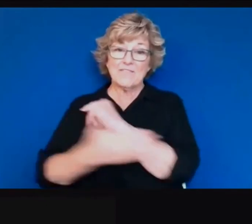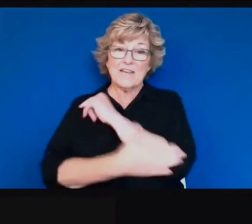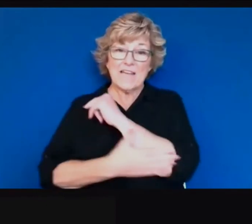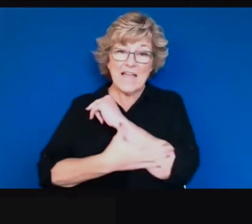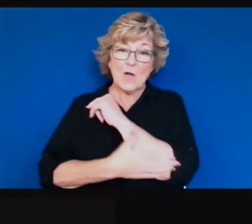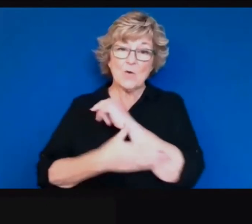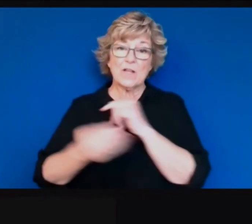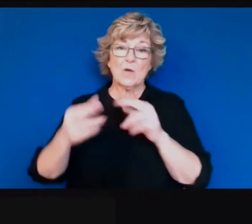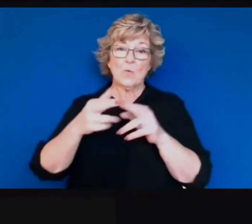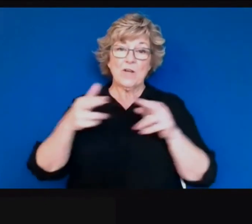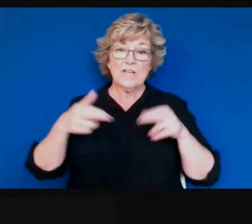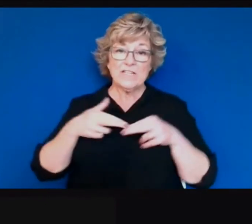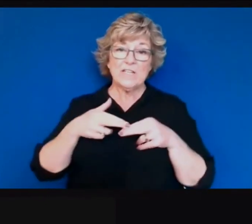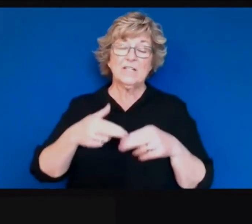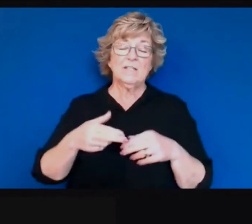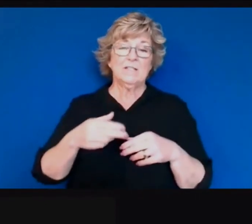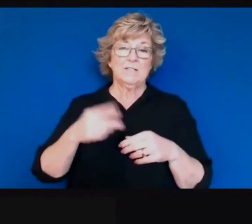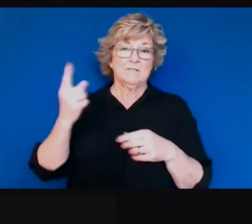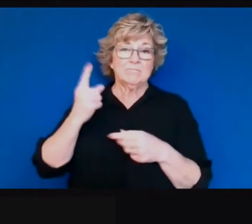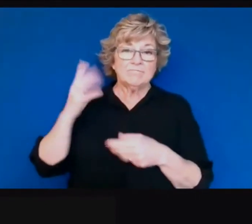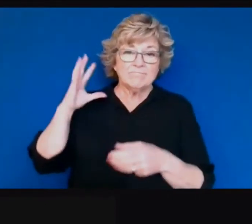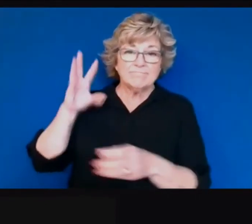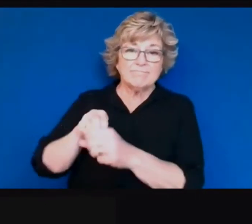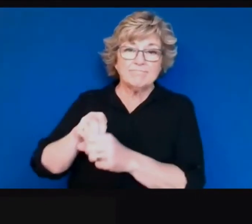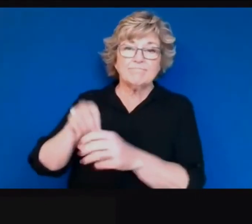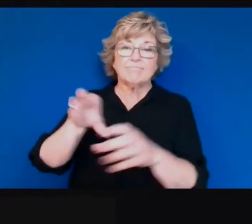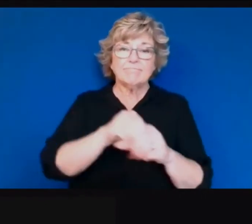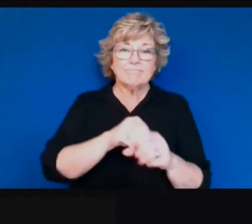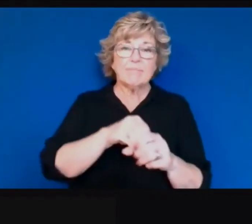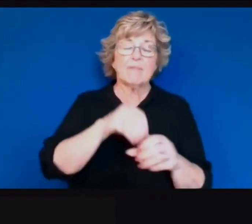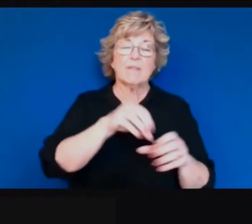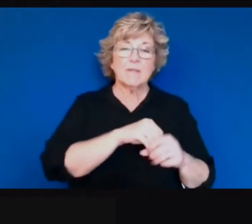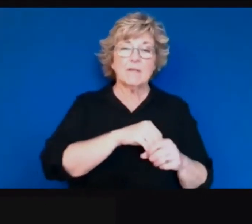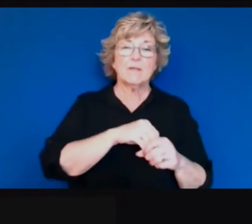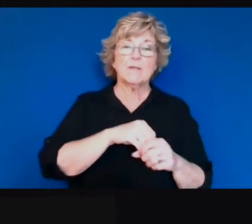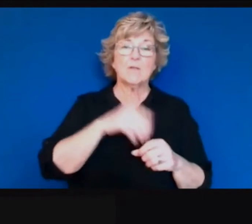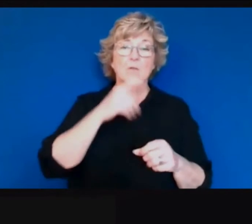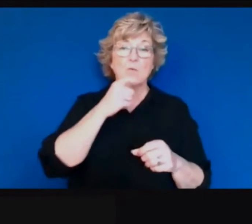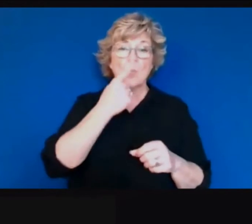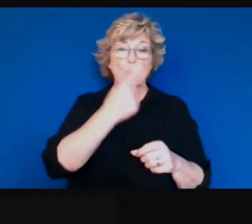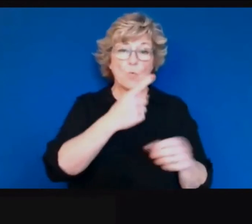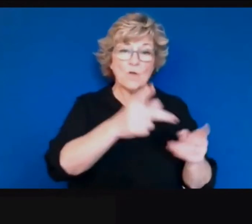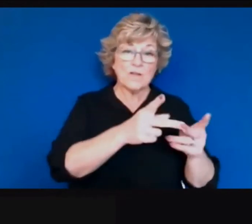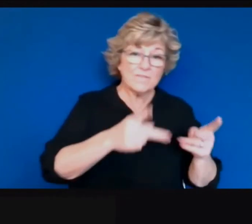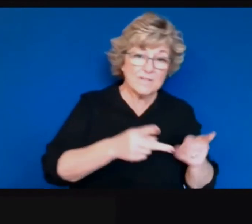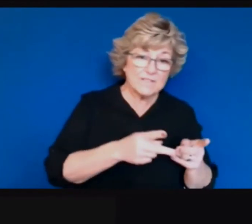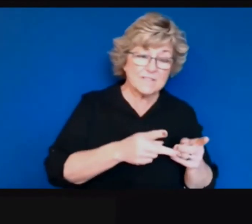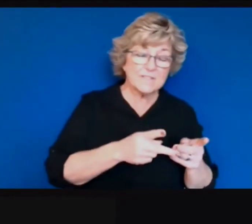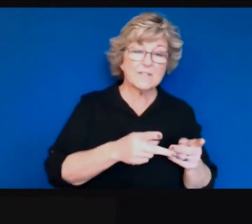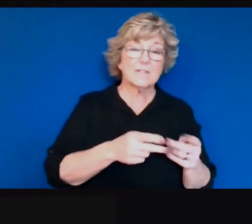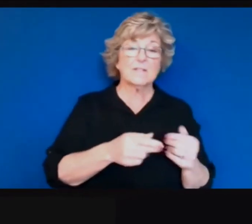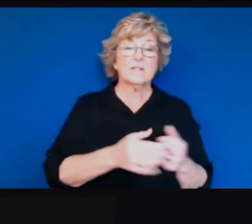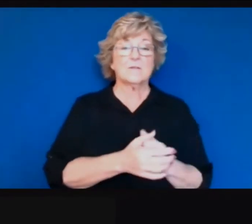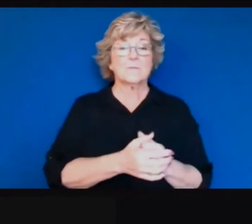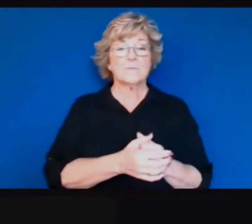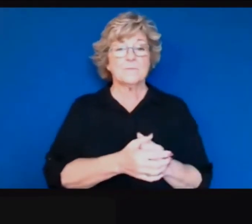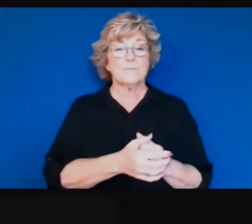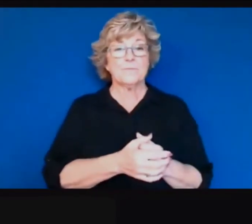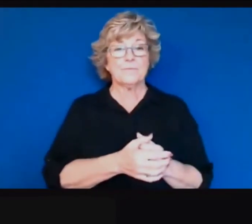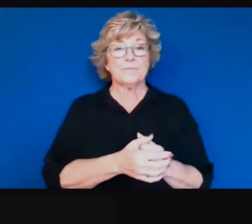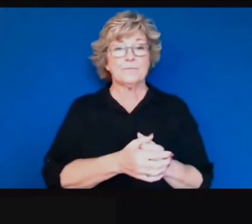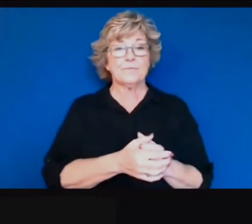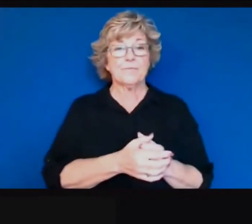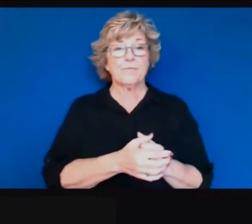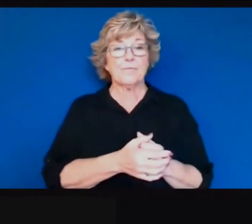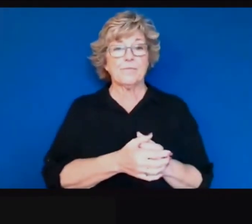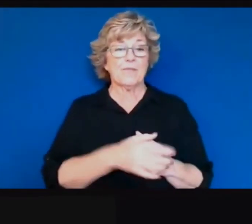will always invoke and work to make sure people who are in one facility or one part of the state and